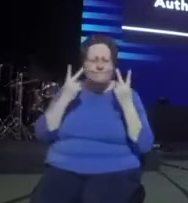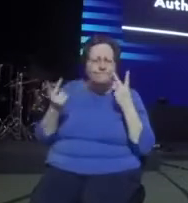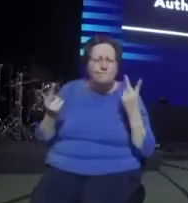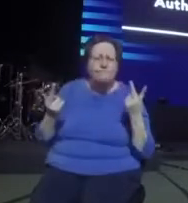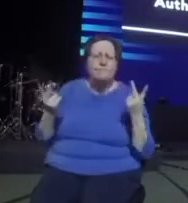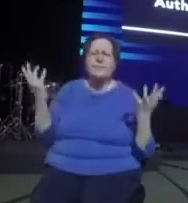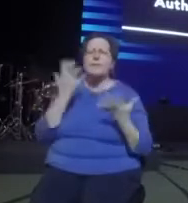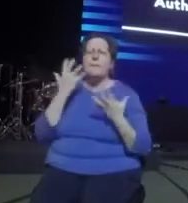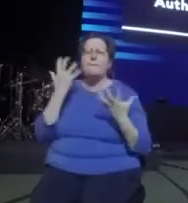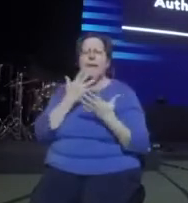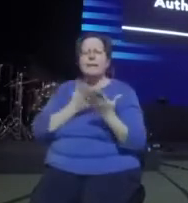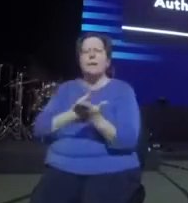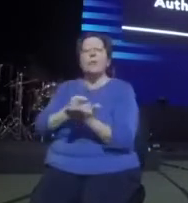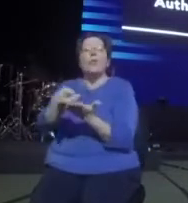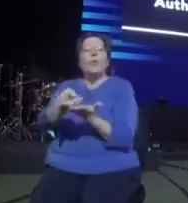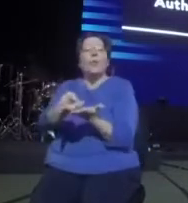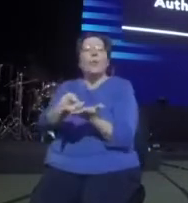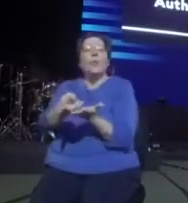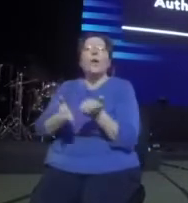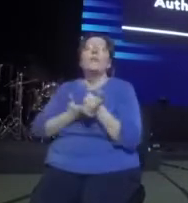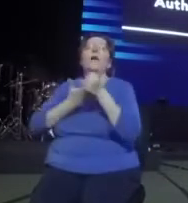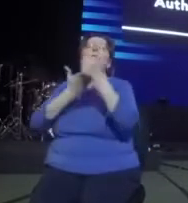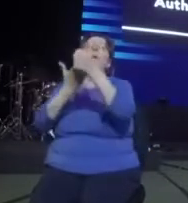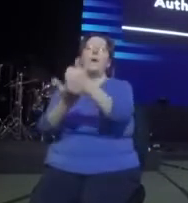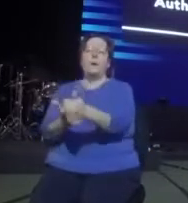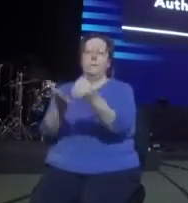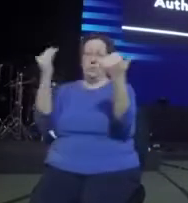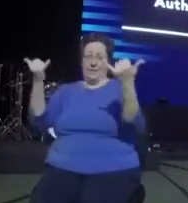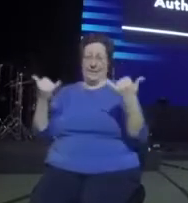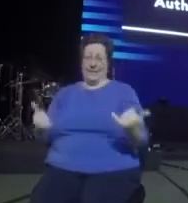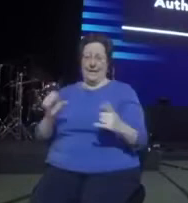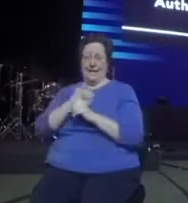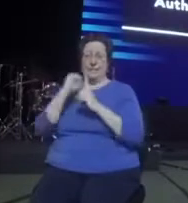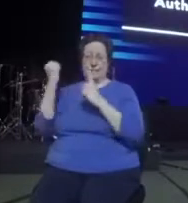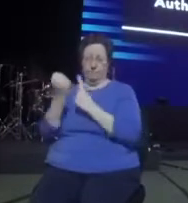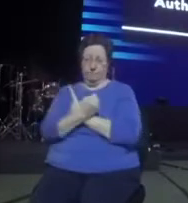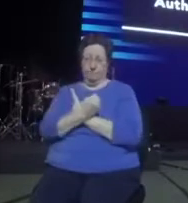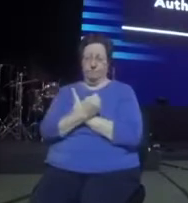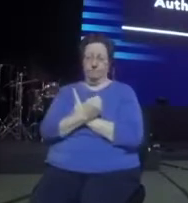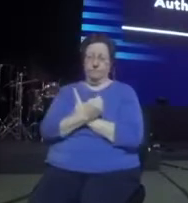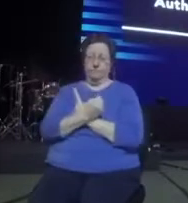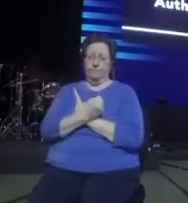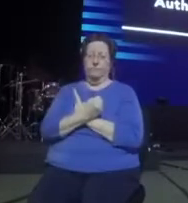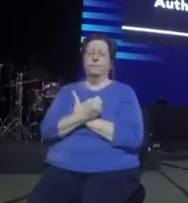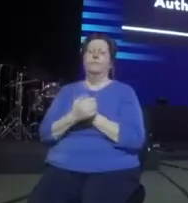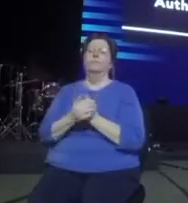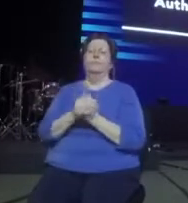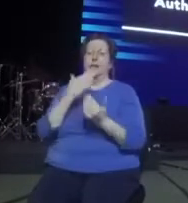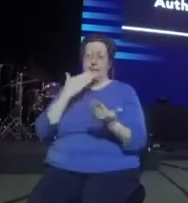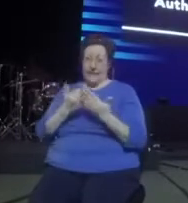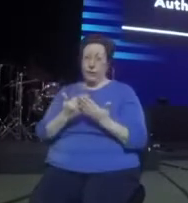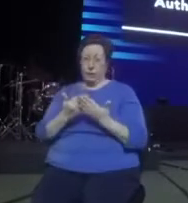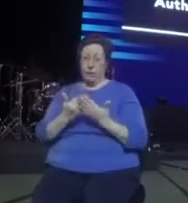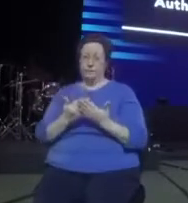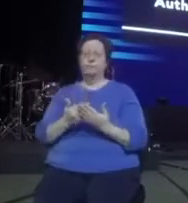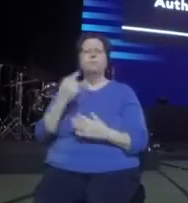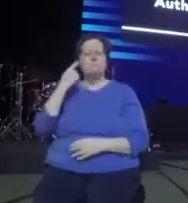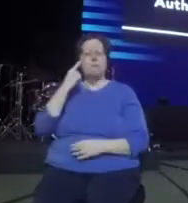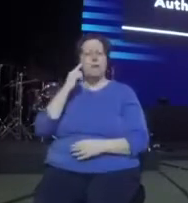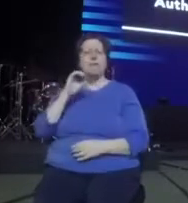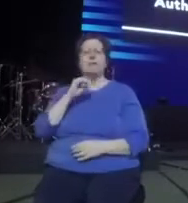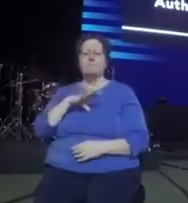an amazing truth that'll help you in today's world that you're facing. Is that a good deal? I think it